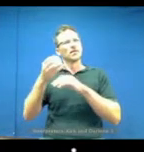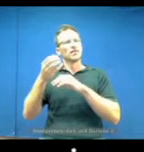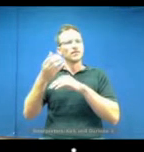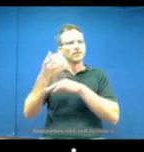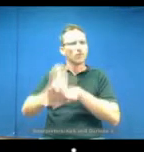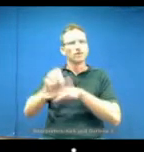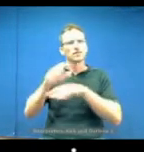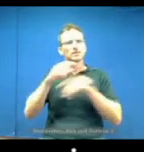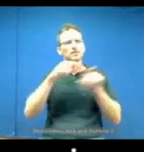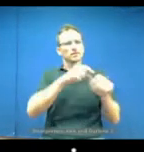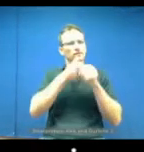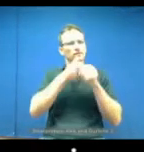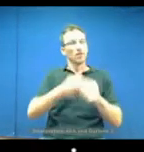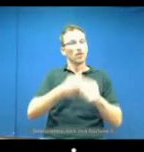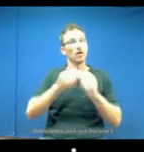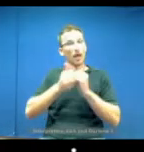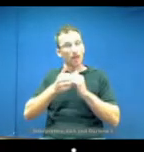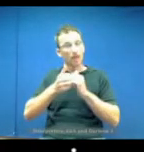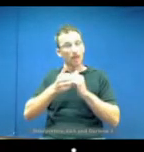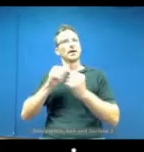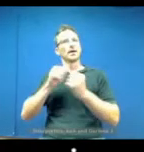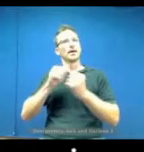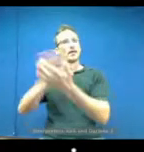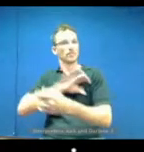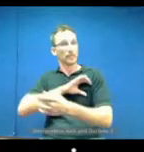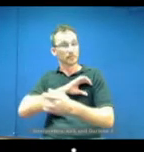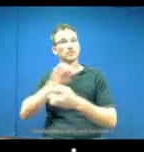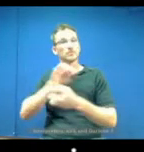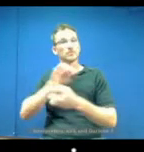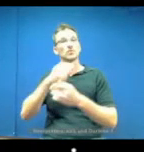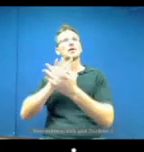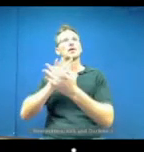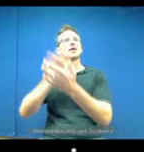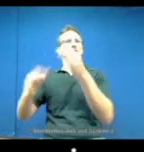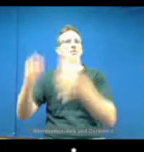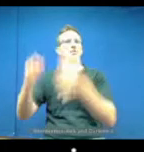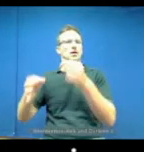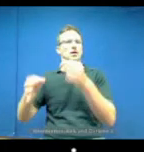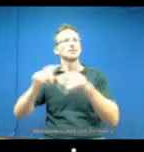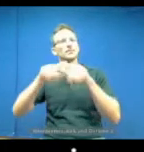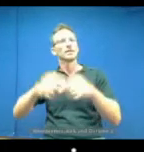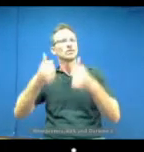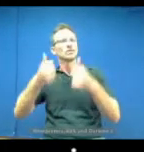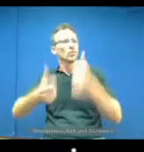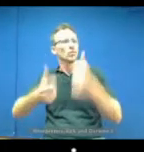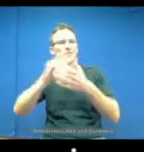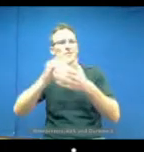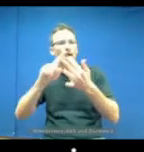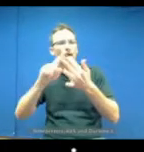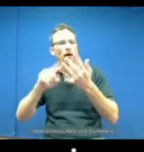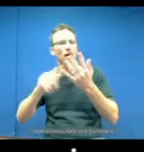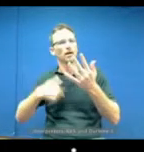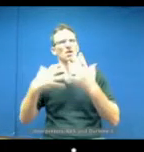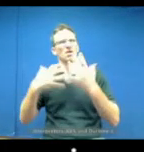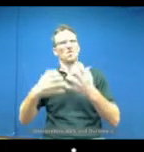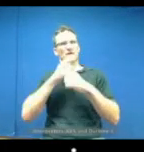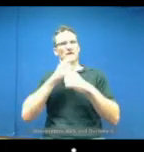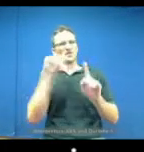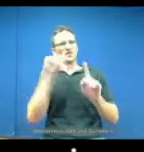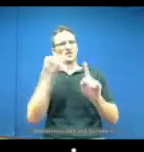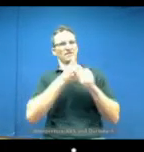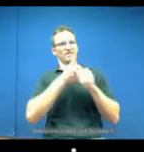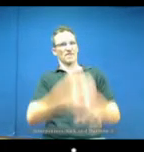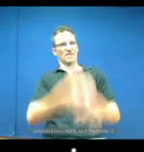what provisions you're asking to be enforced, and sometimes both. So the police can